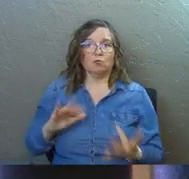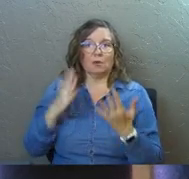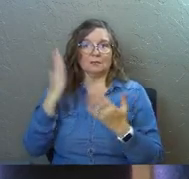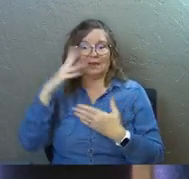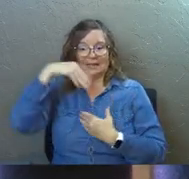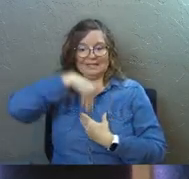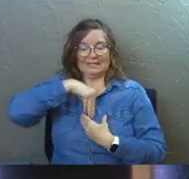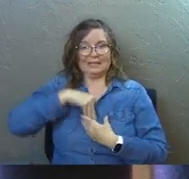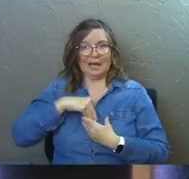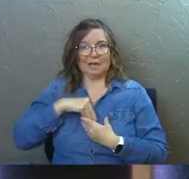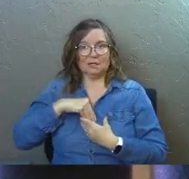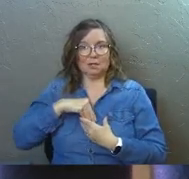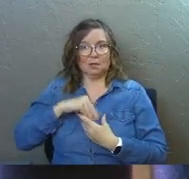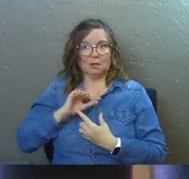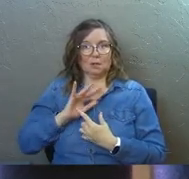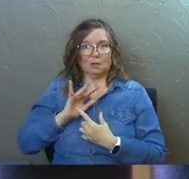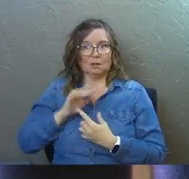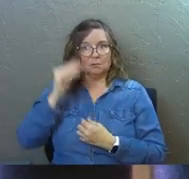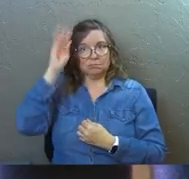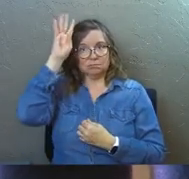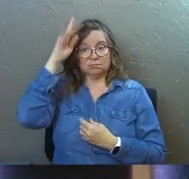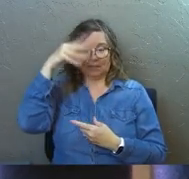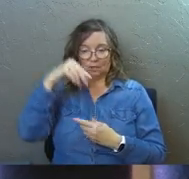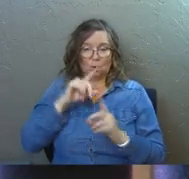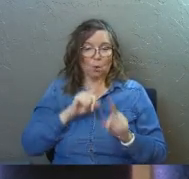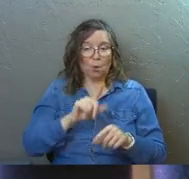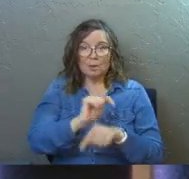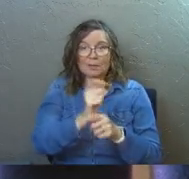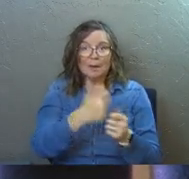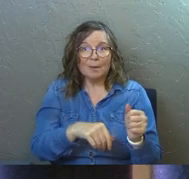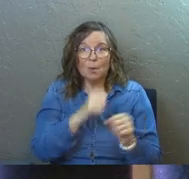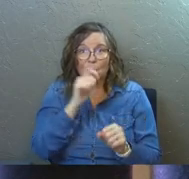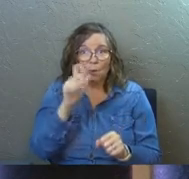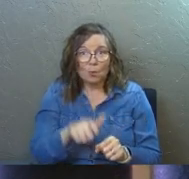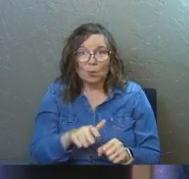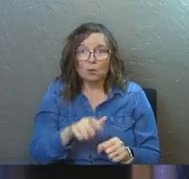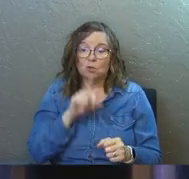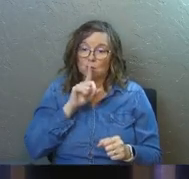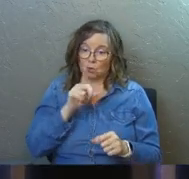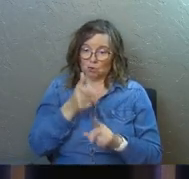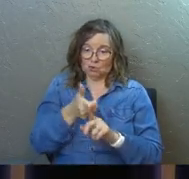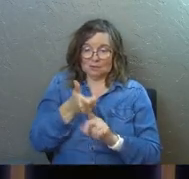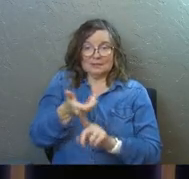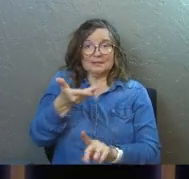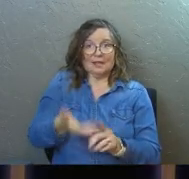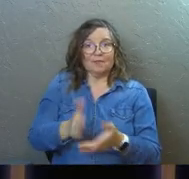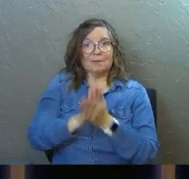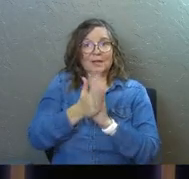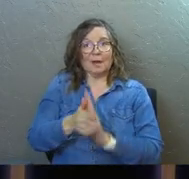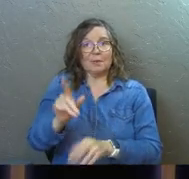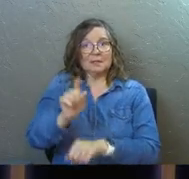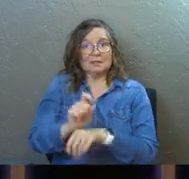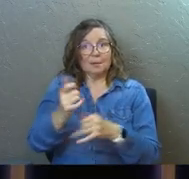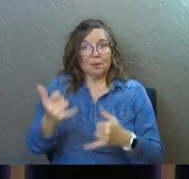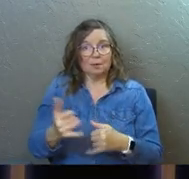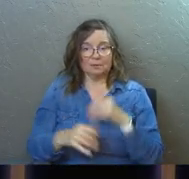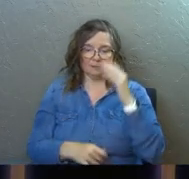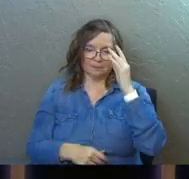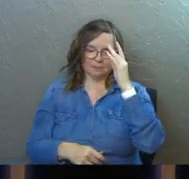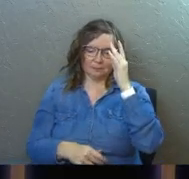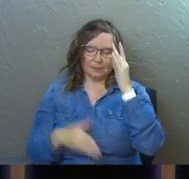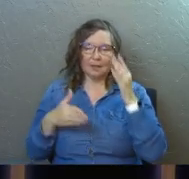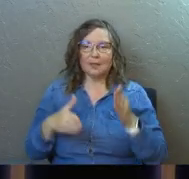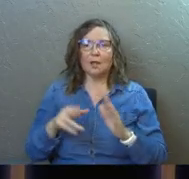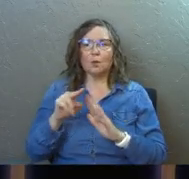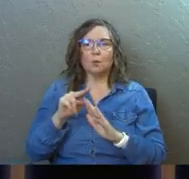God inside you in such a way that you don't go to a temple anymore for it. You are the temple. That's the way the